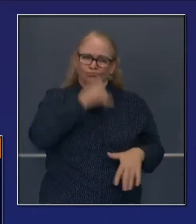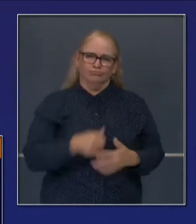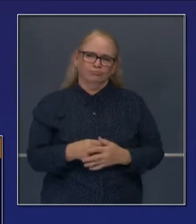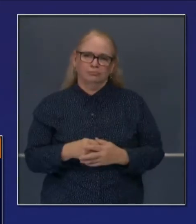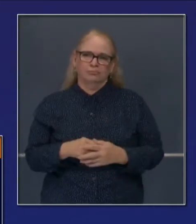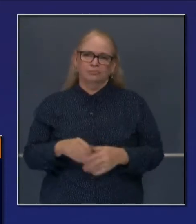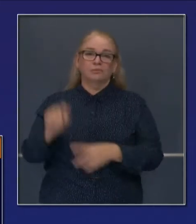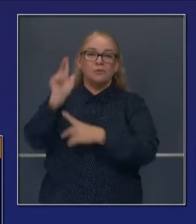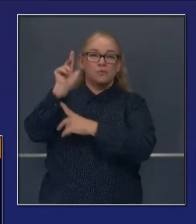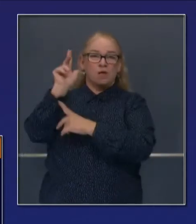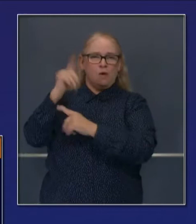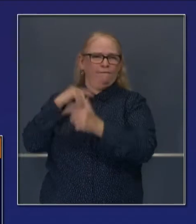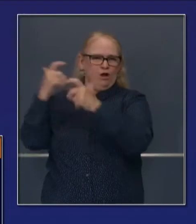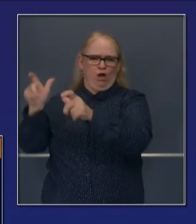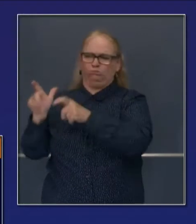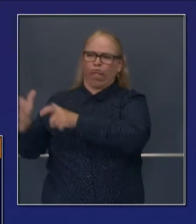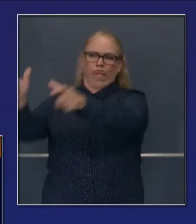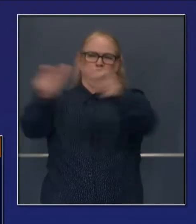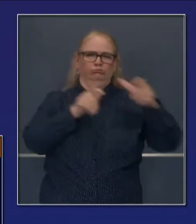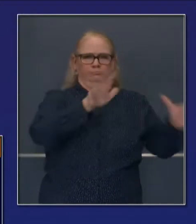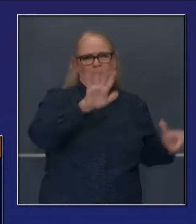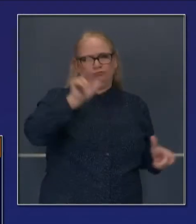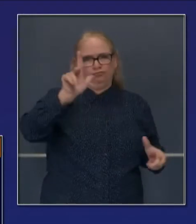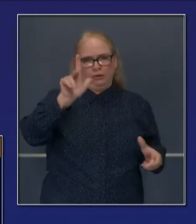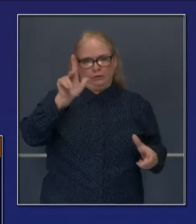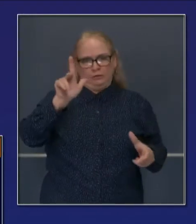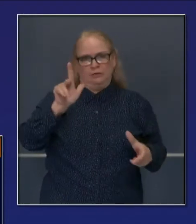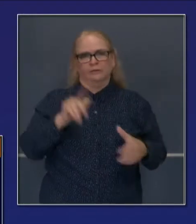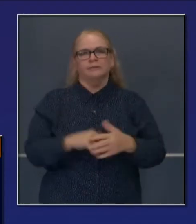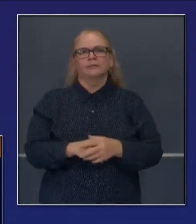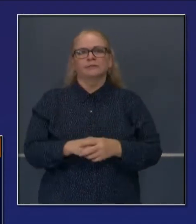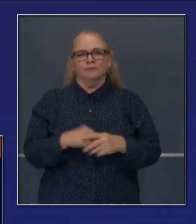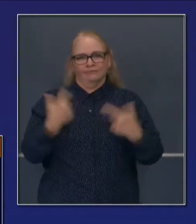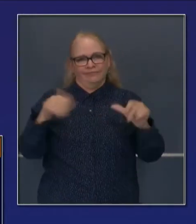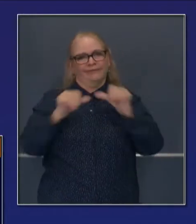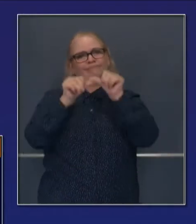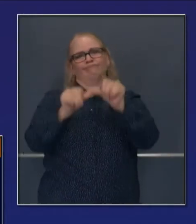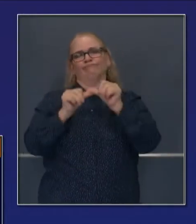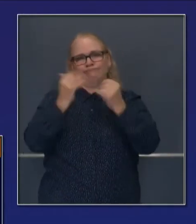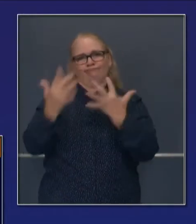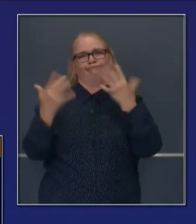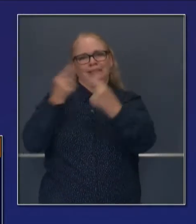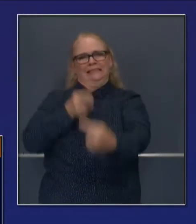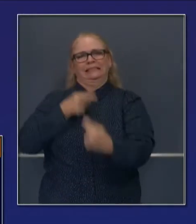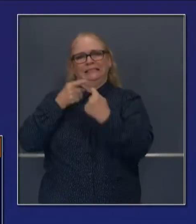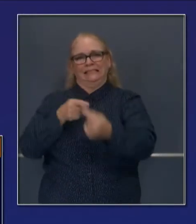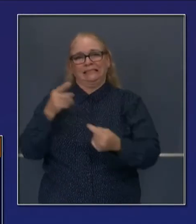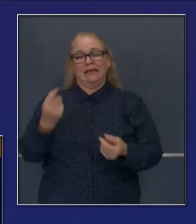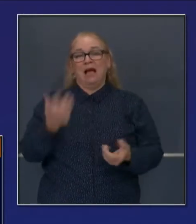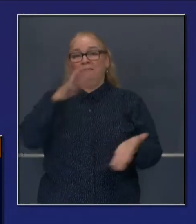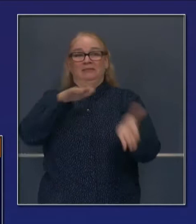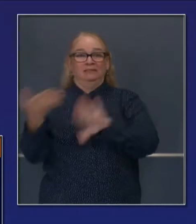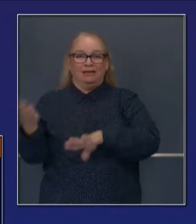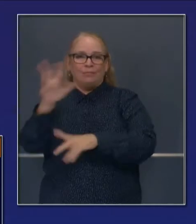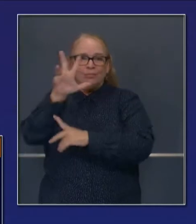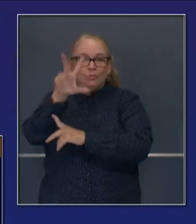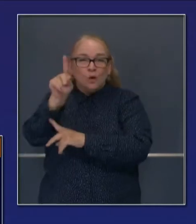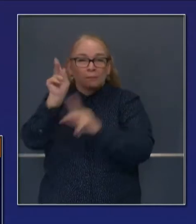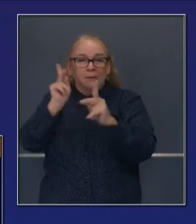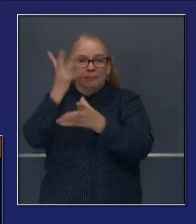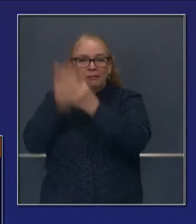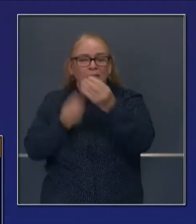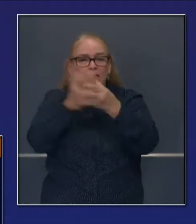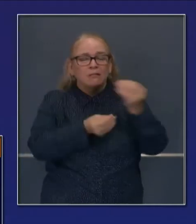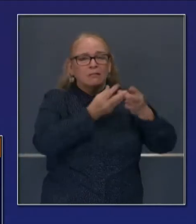complexes still raging here in the state of California. 31 people have lost their lives. Close to 9,000 structures now have